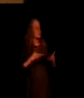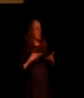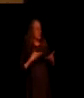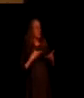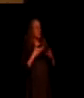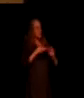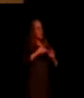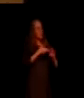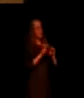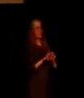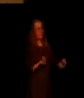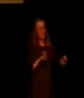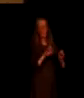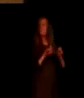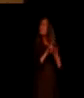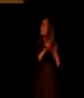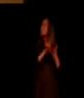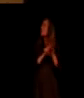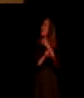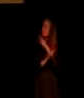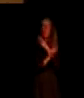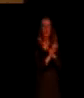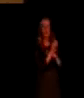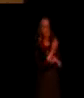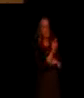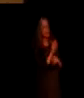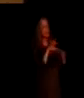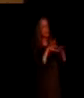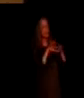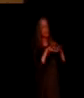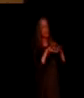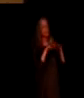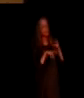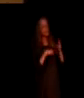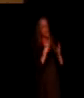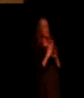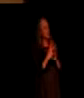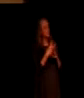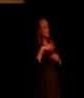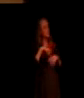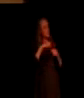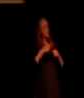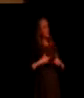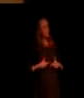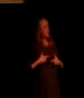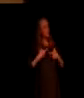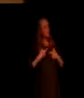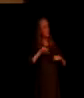that wrote this thing, Land-Related Global Habitability Science Issues,